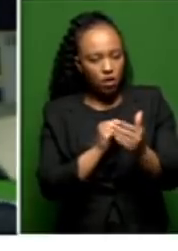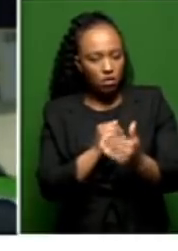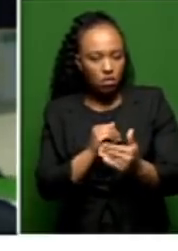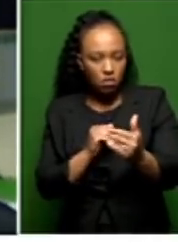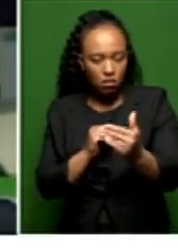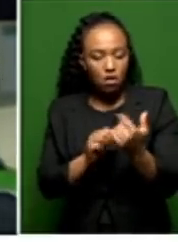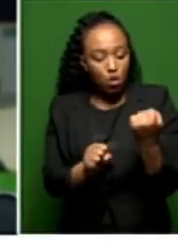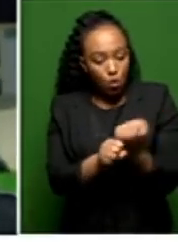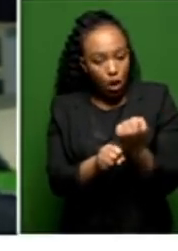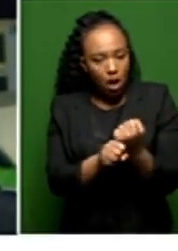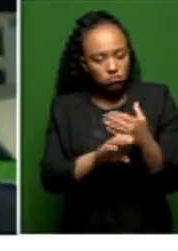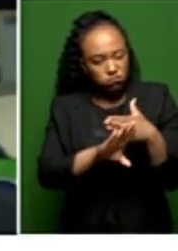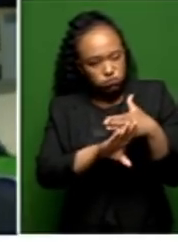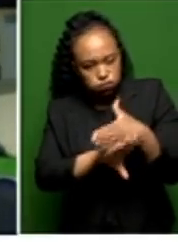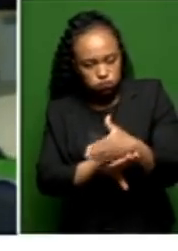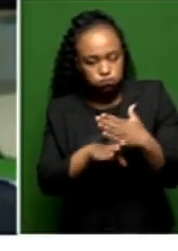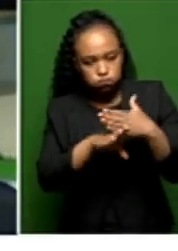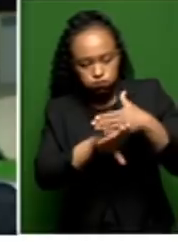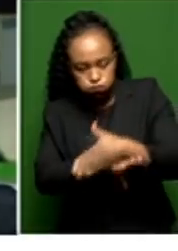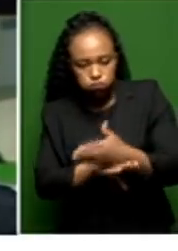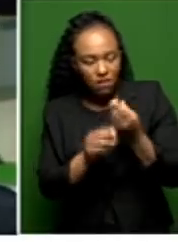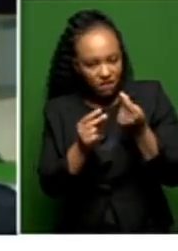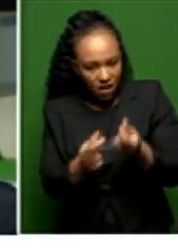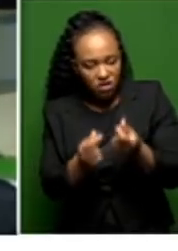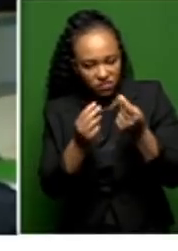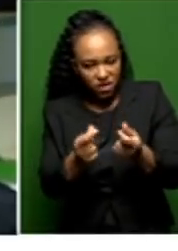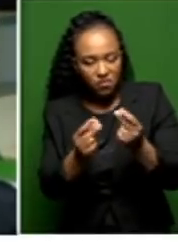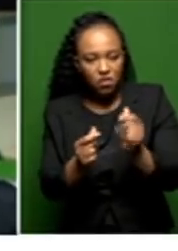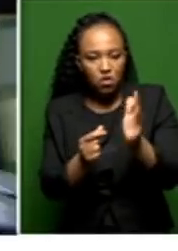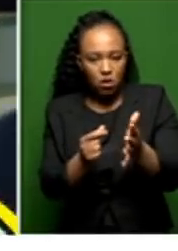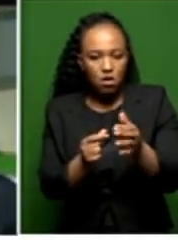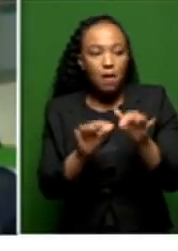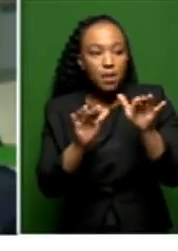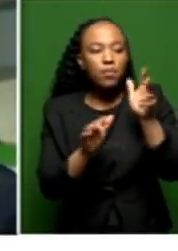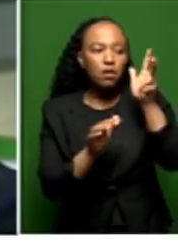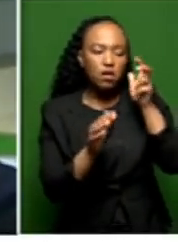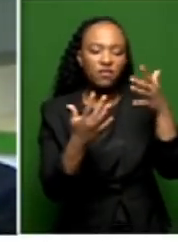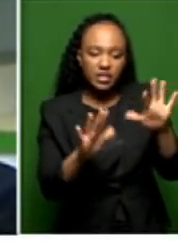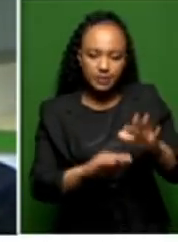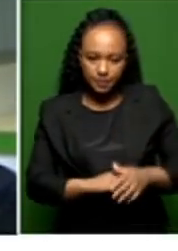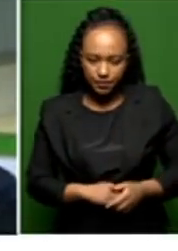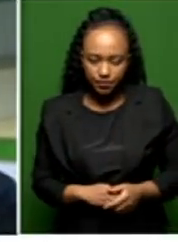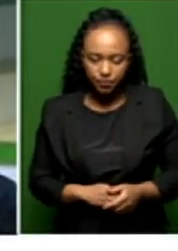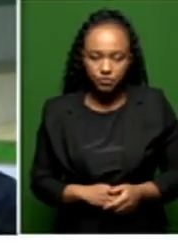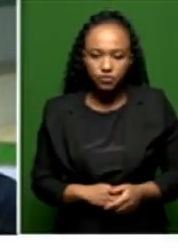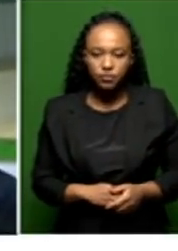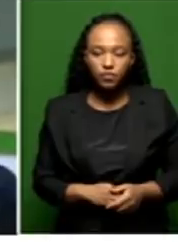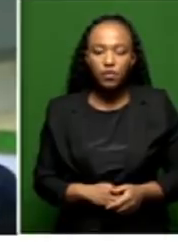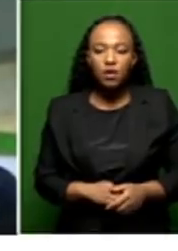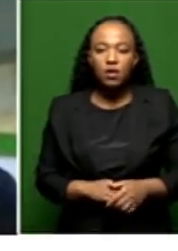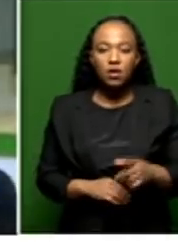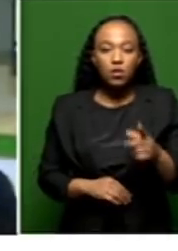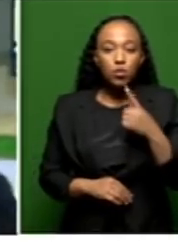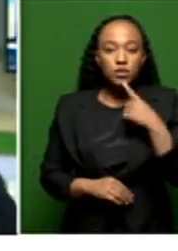We're going to work harder and harder, faster and faster. We've heard the people. You spoke about lack of